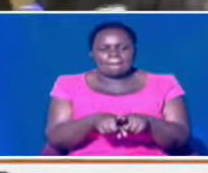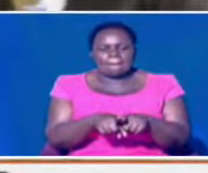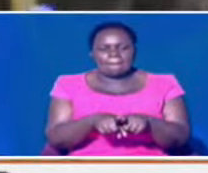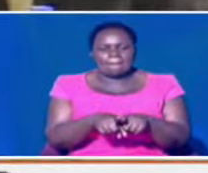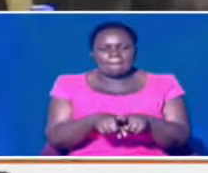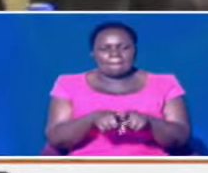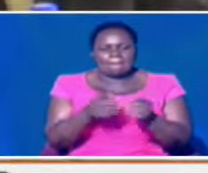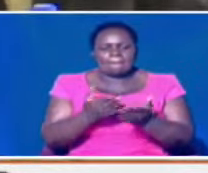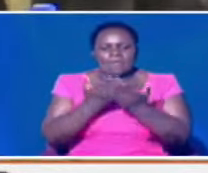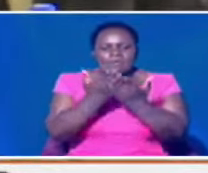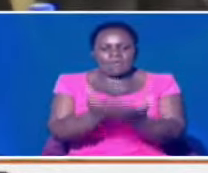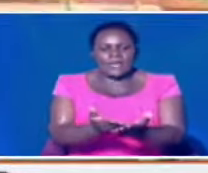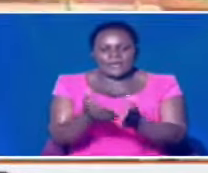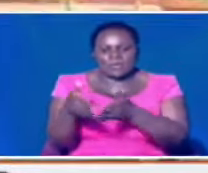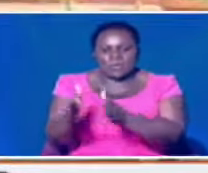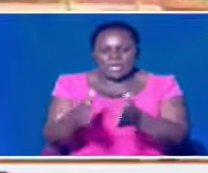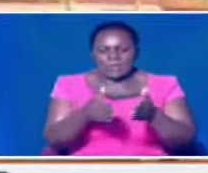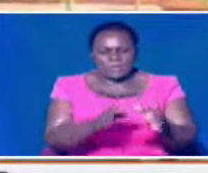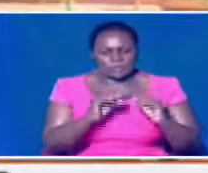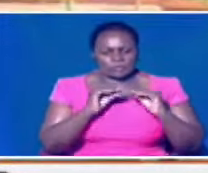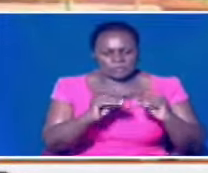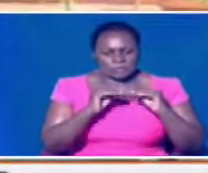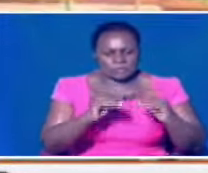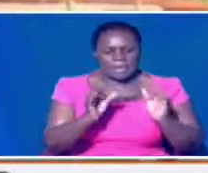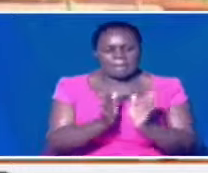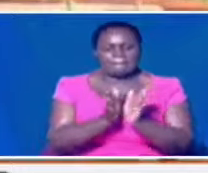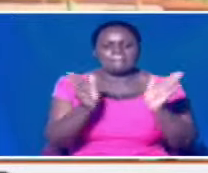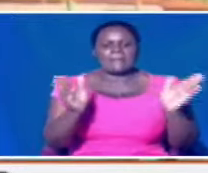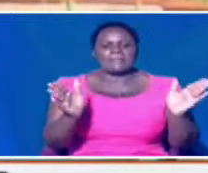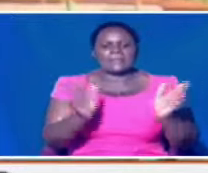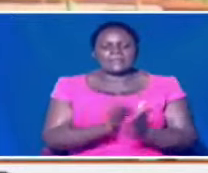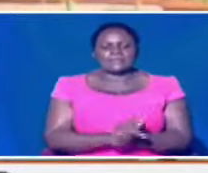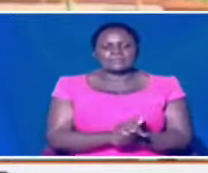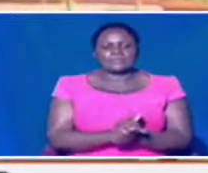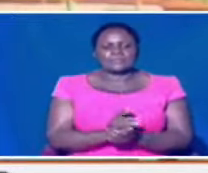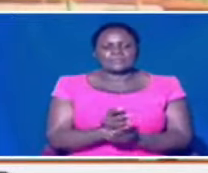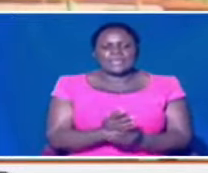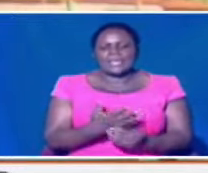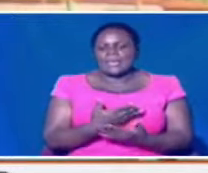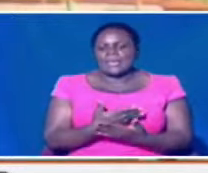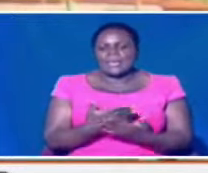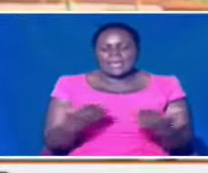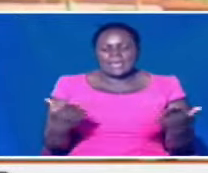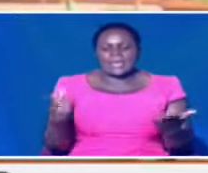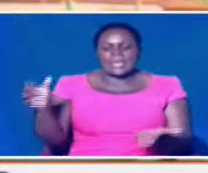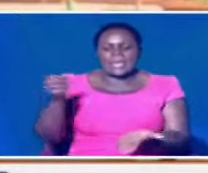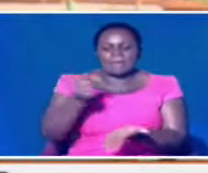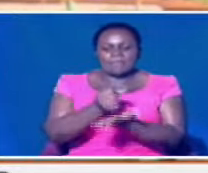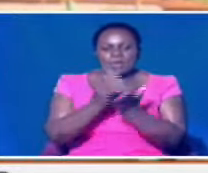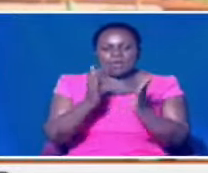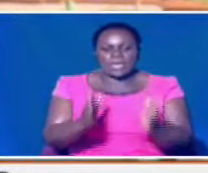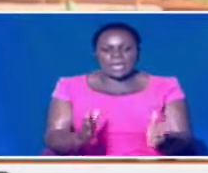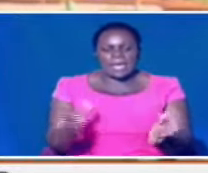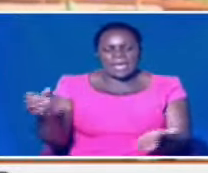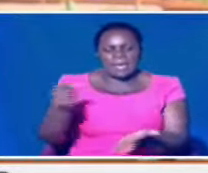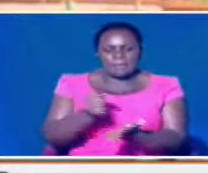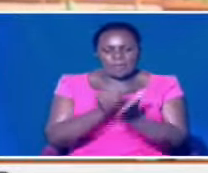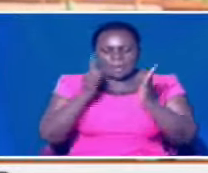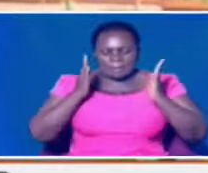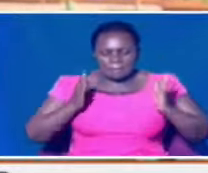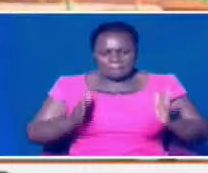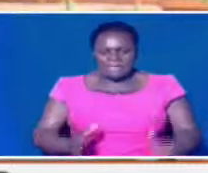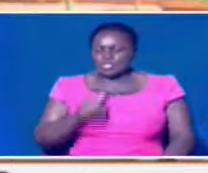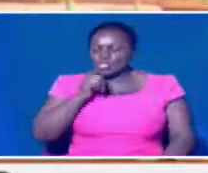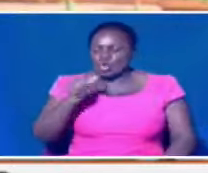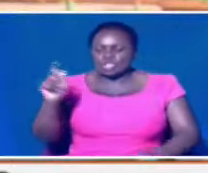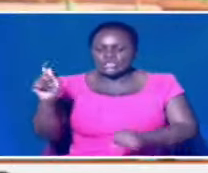It will also provide a way of sensitizing the public so that any employer who is employing a person who is